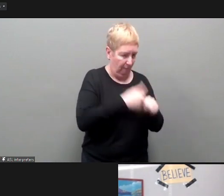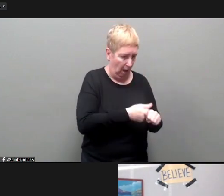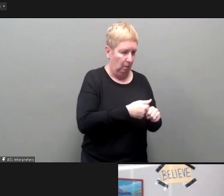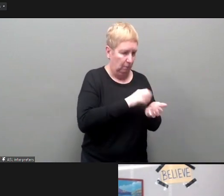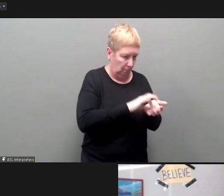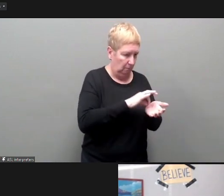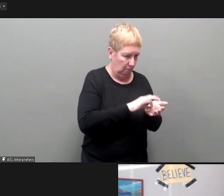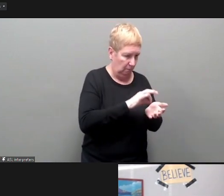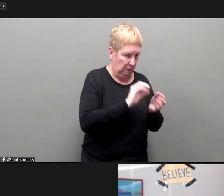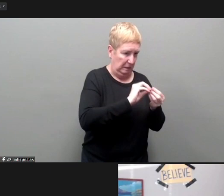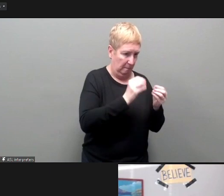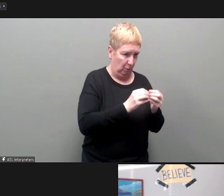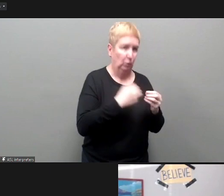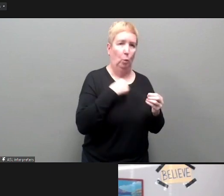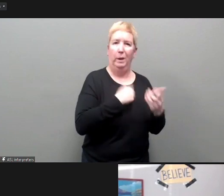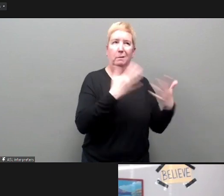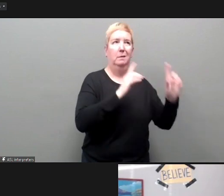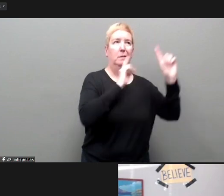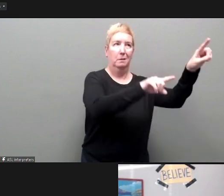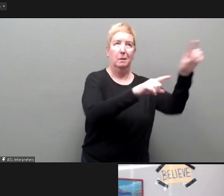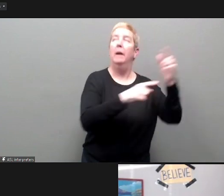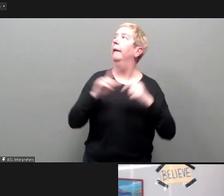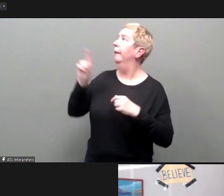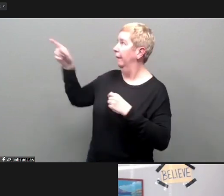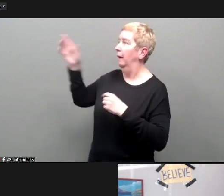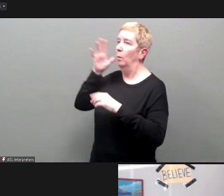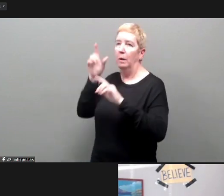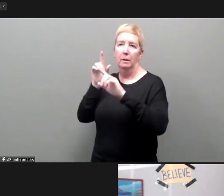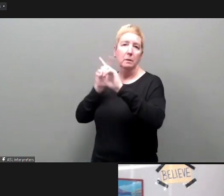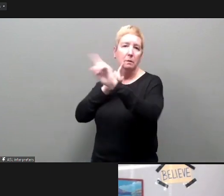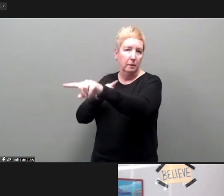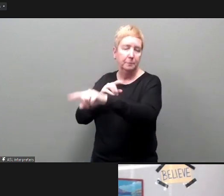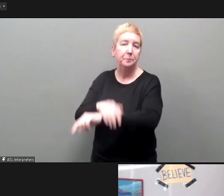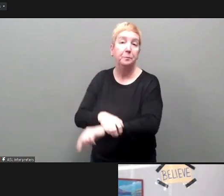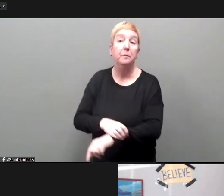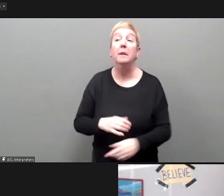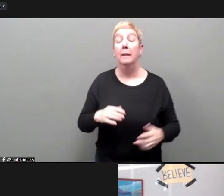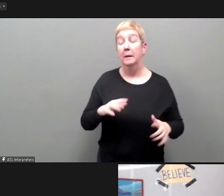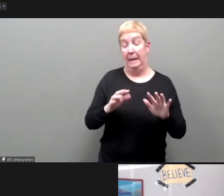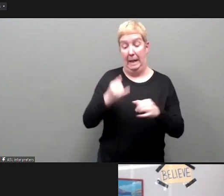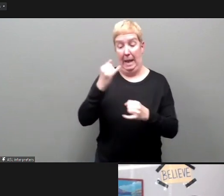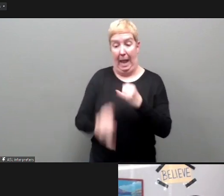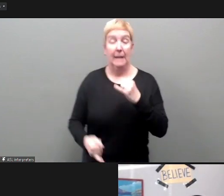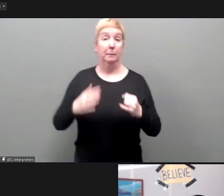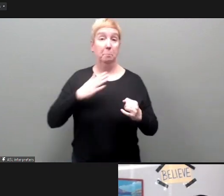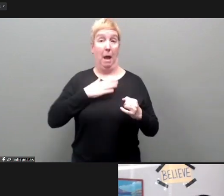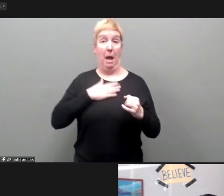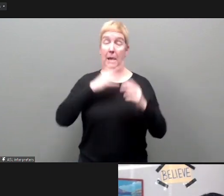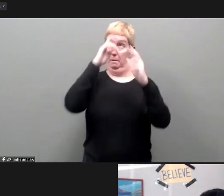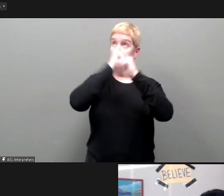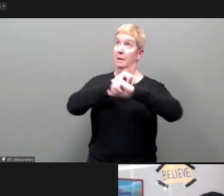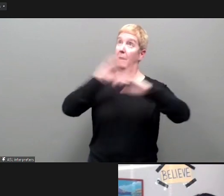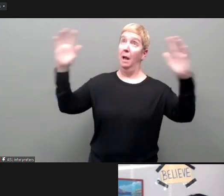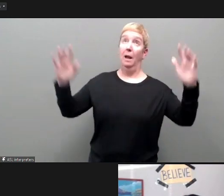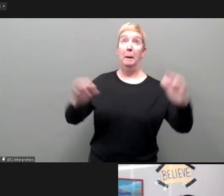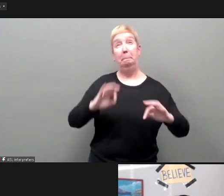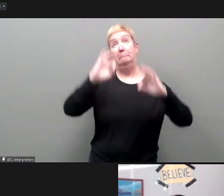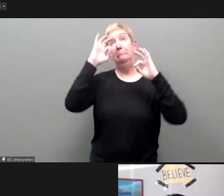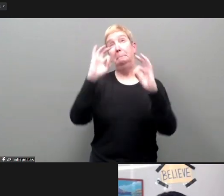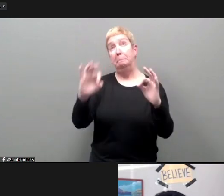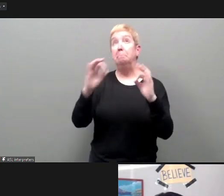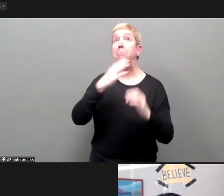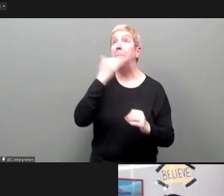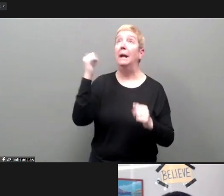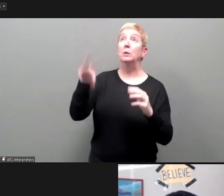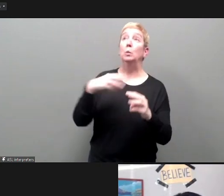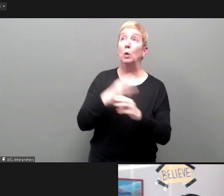then lastly, in my ideal dream world, we would have evidence for everything we do,